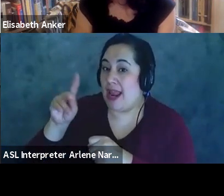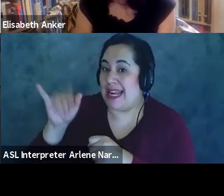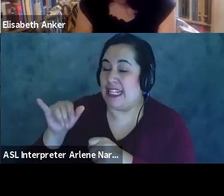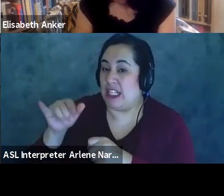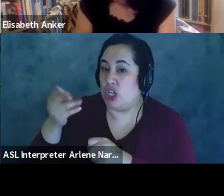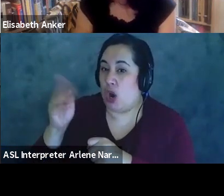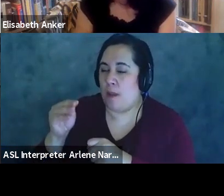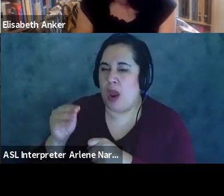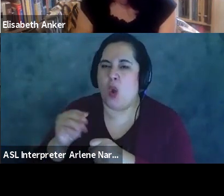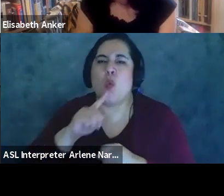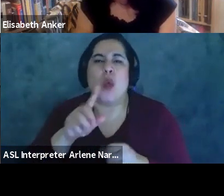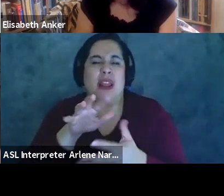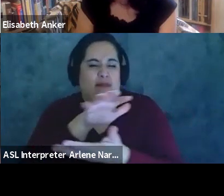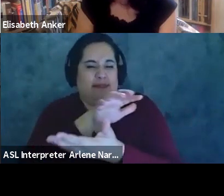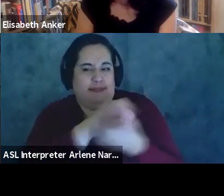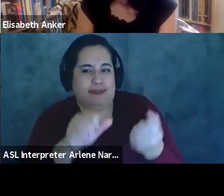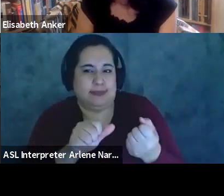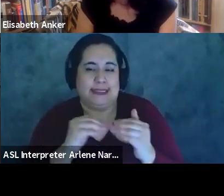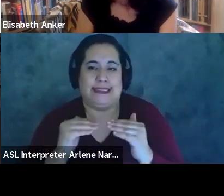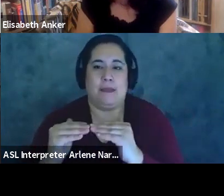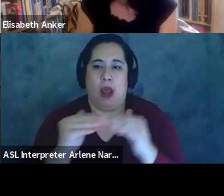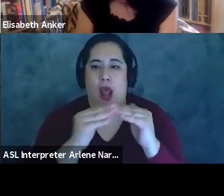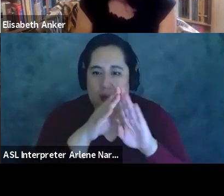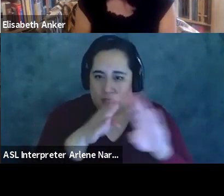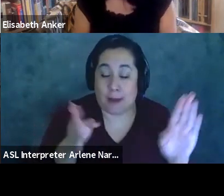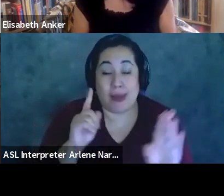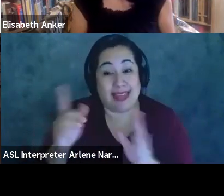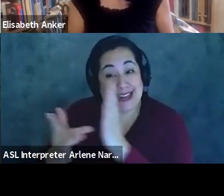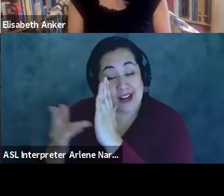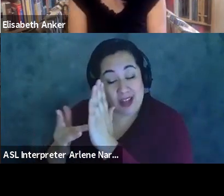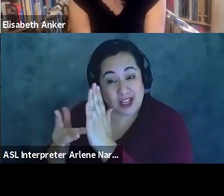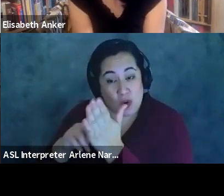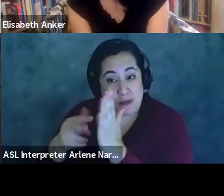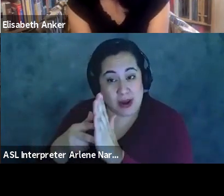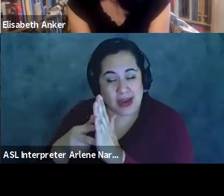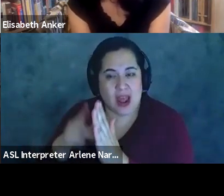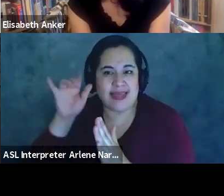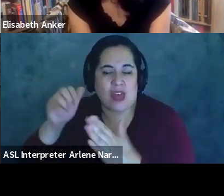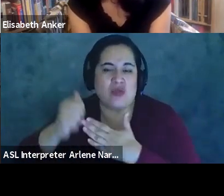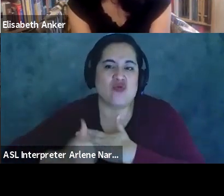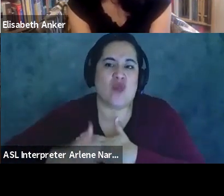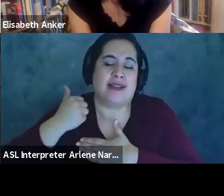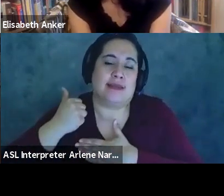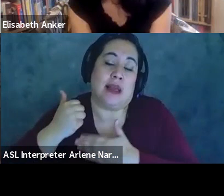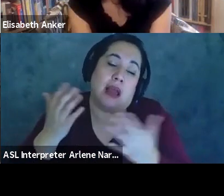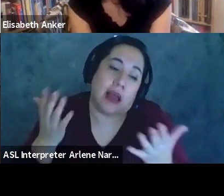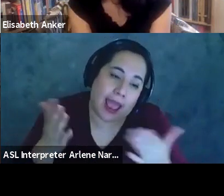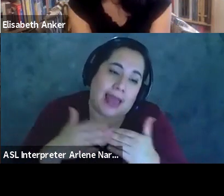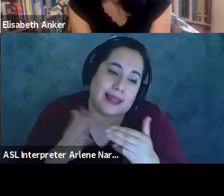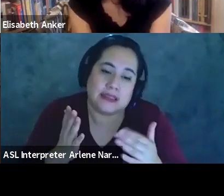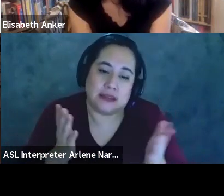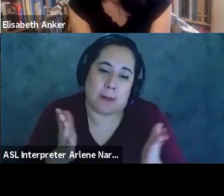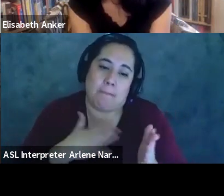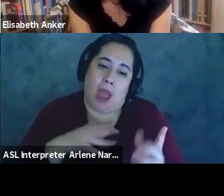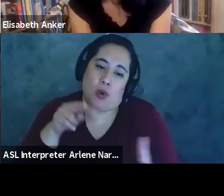out. Such technologies basically threaten, at least from